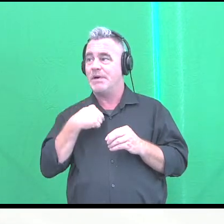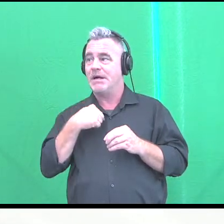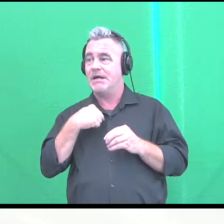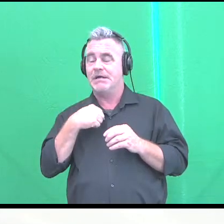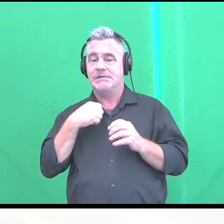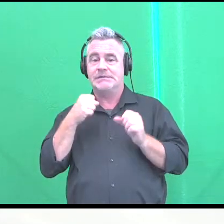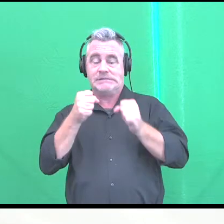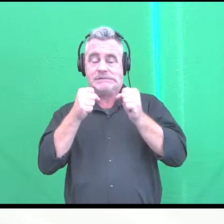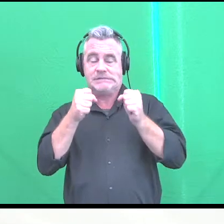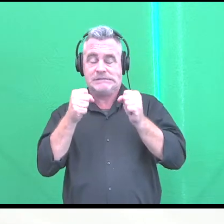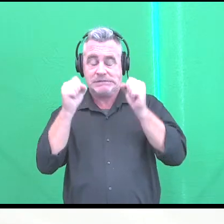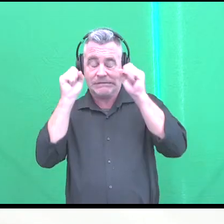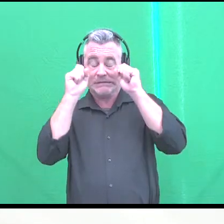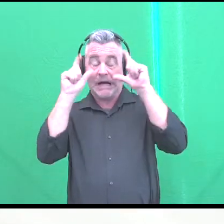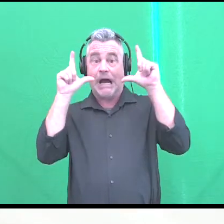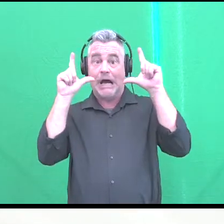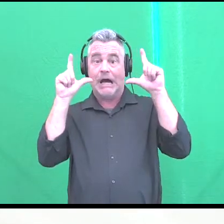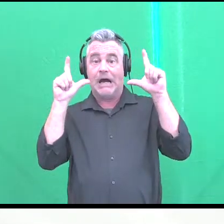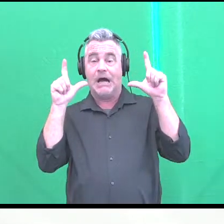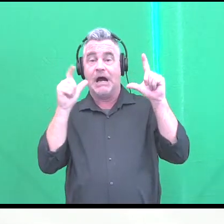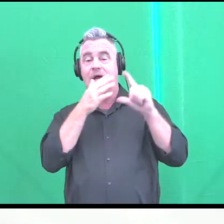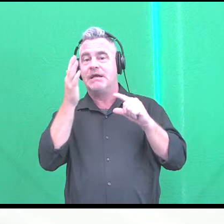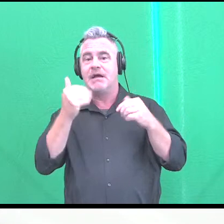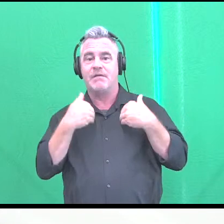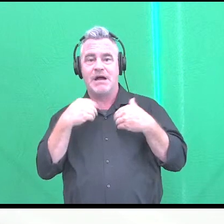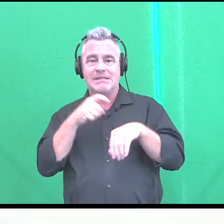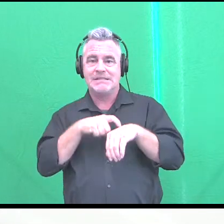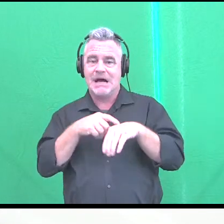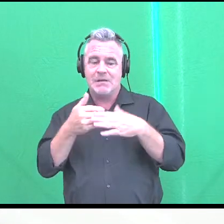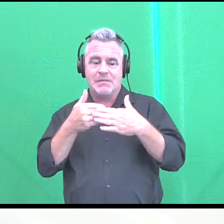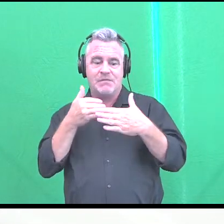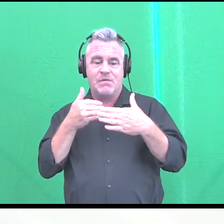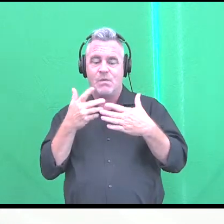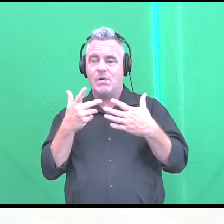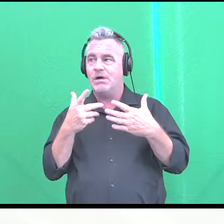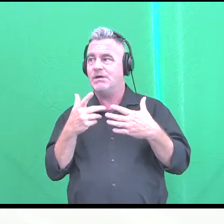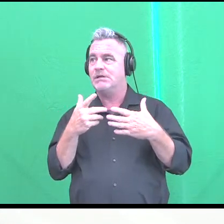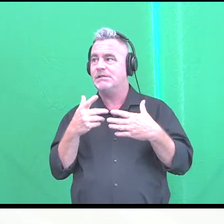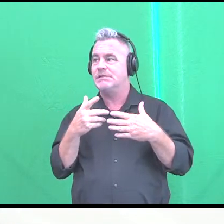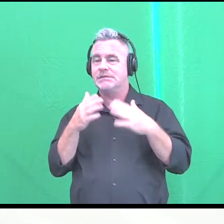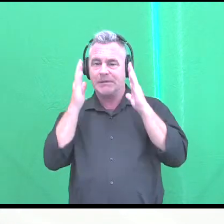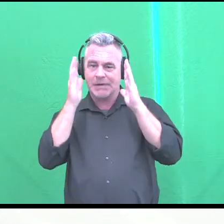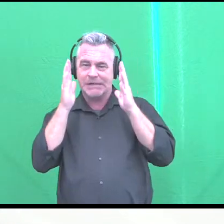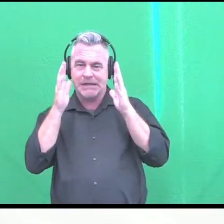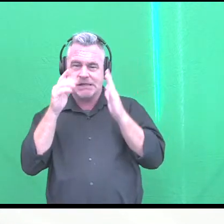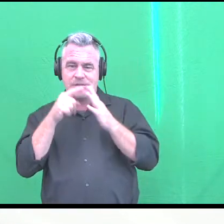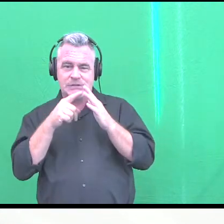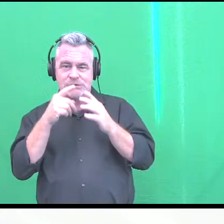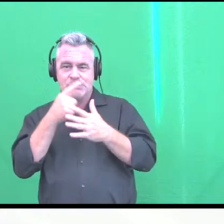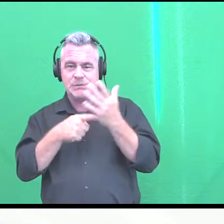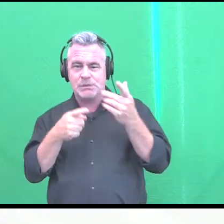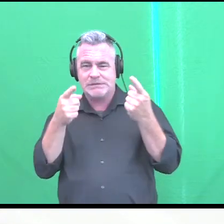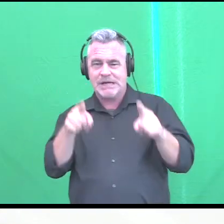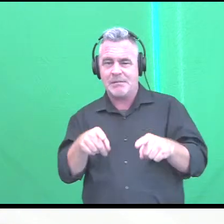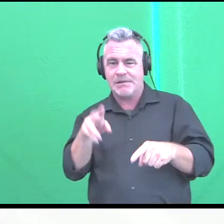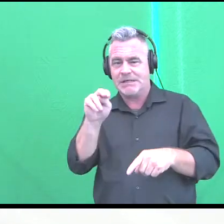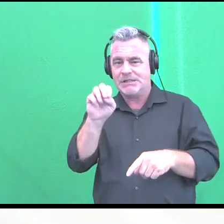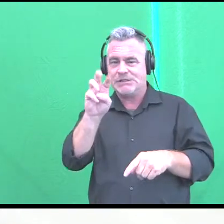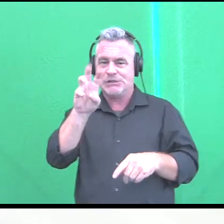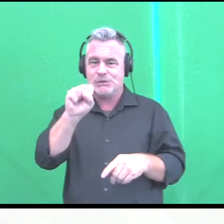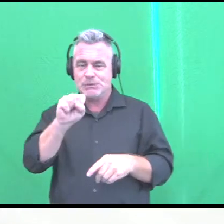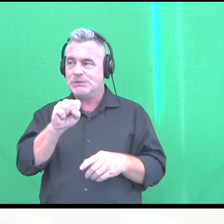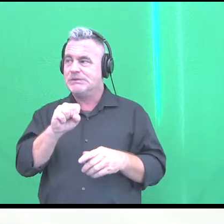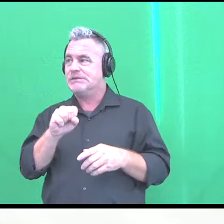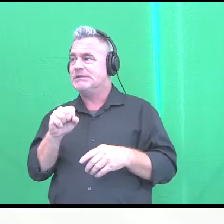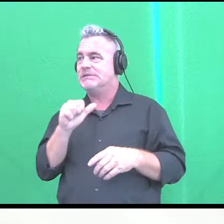awake. I never had time before to pay attention to what's going on the news. Sorry, I'm super nervous. I